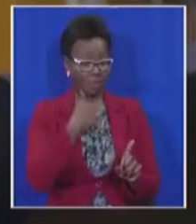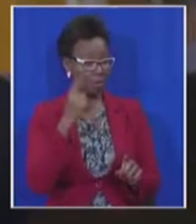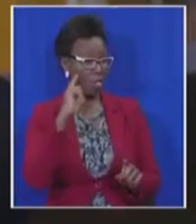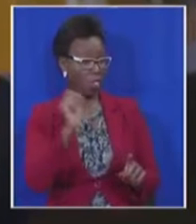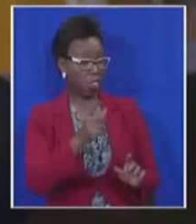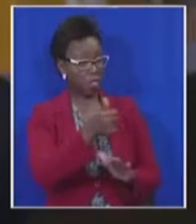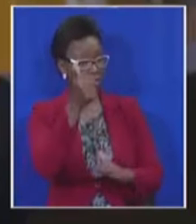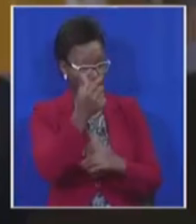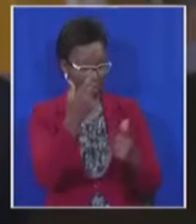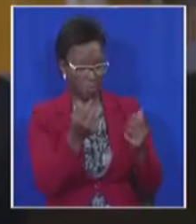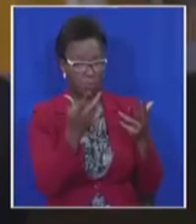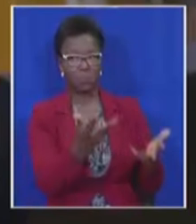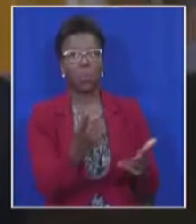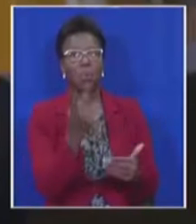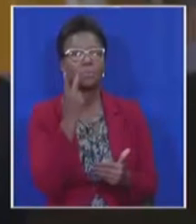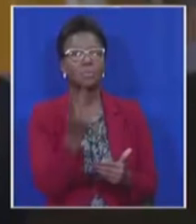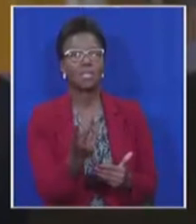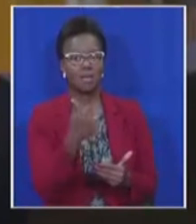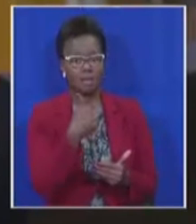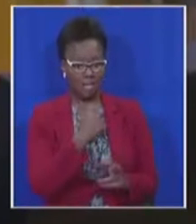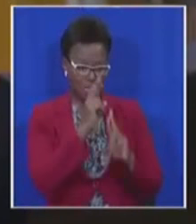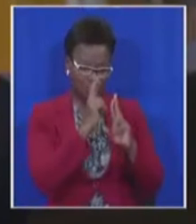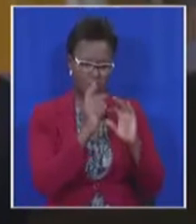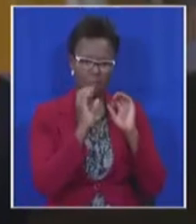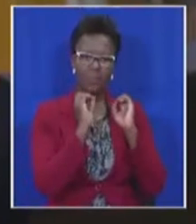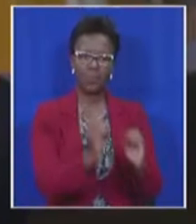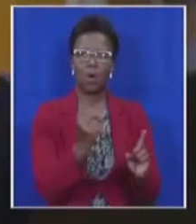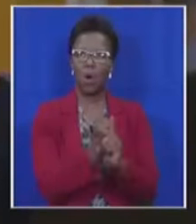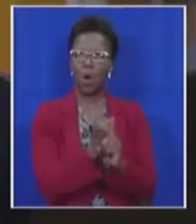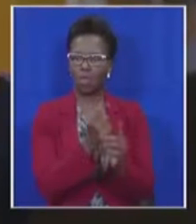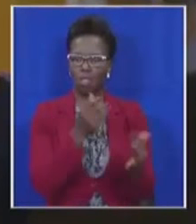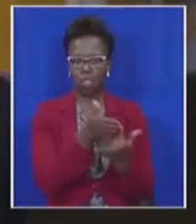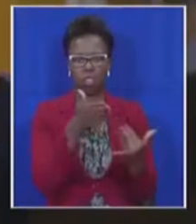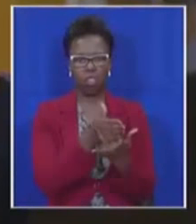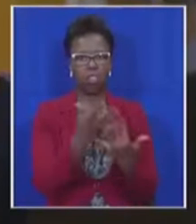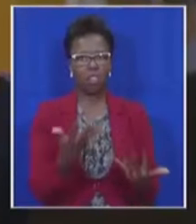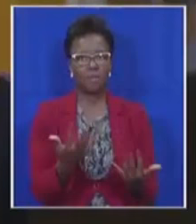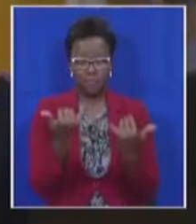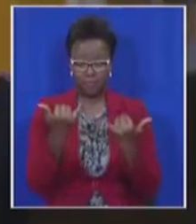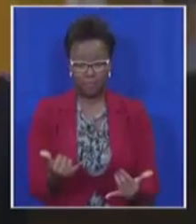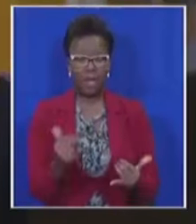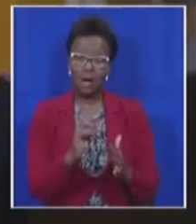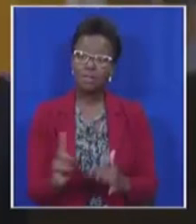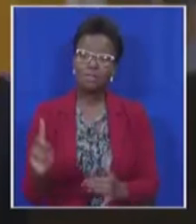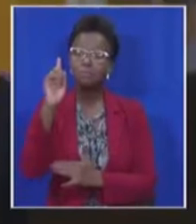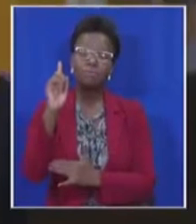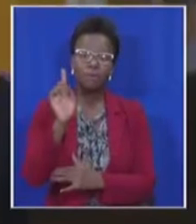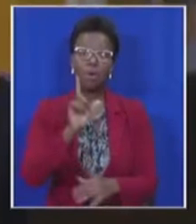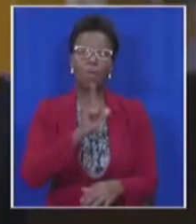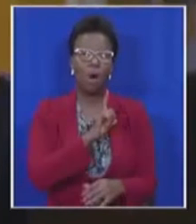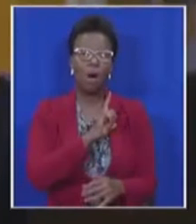what they are trying to do, is to undermine and subvert the authority of the chair. The point of order that I raise, Honourable